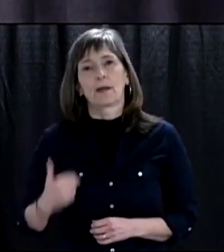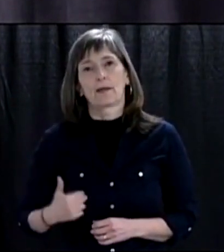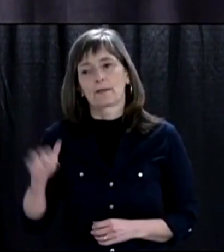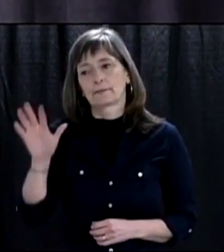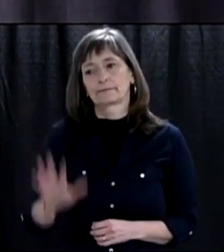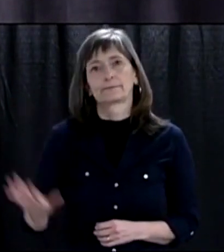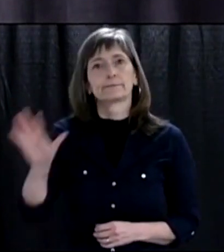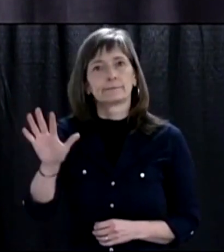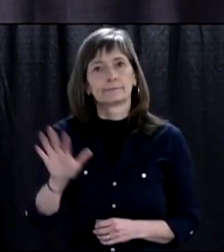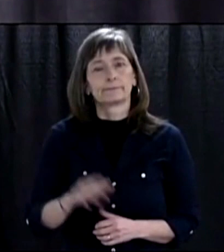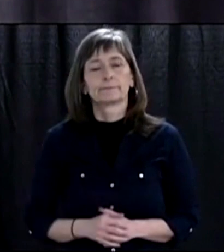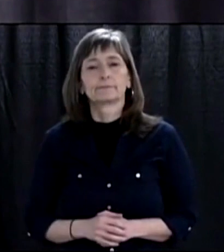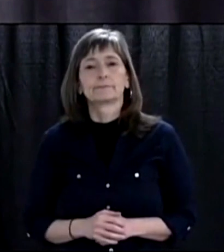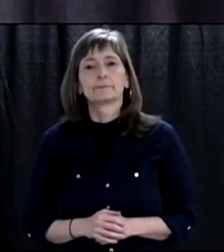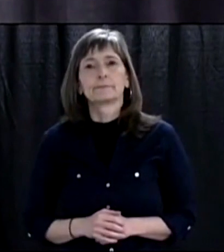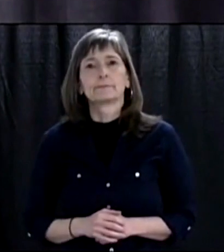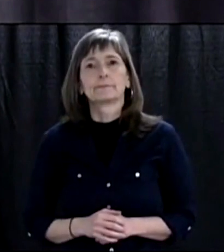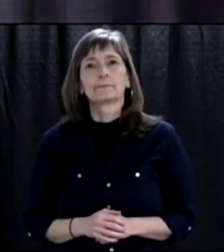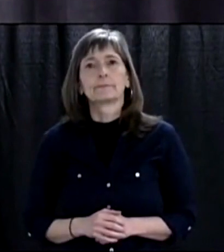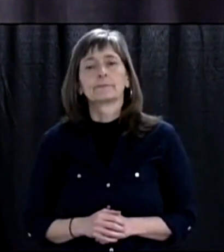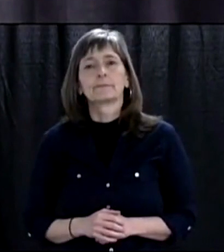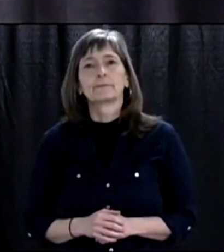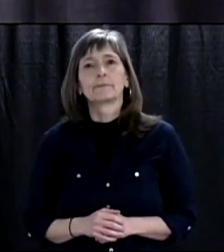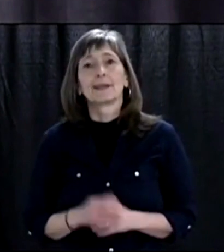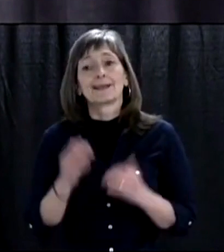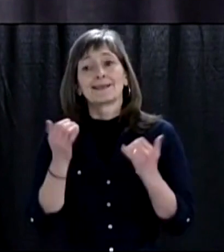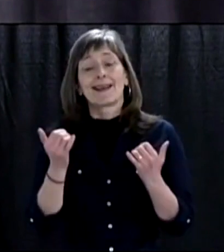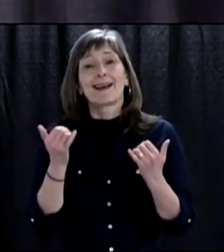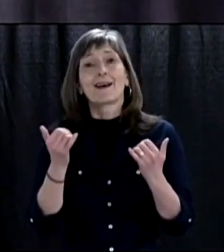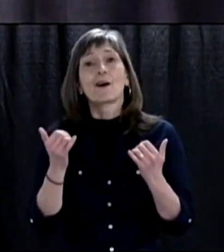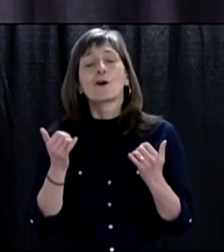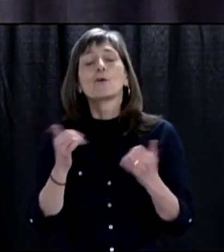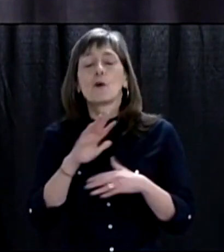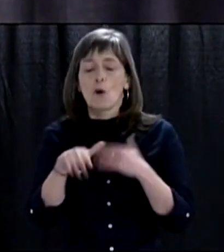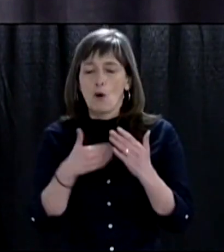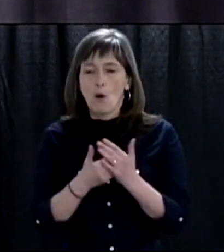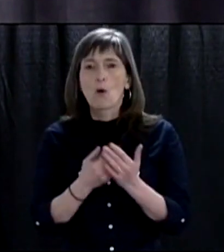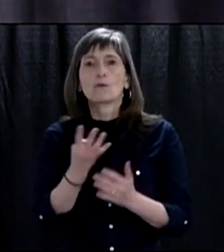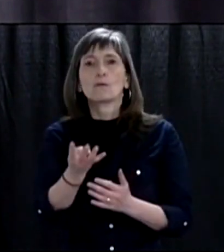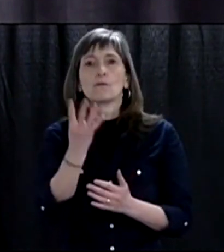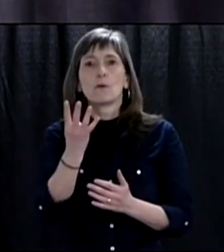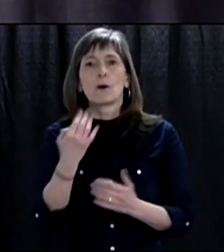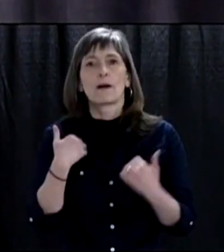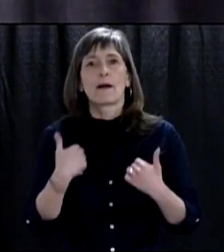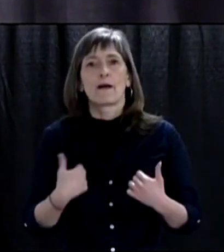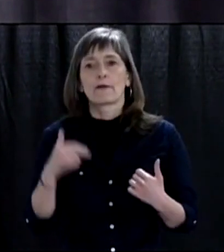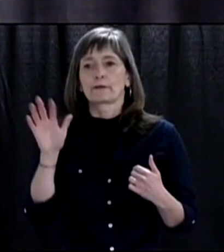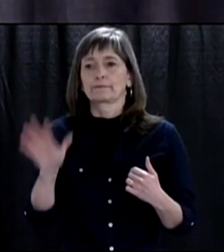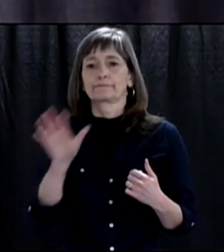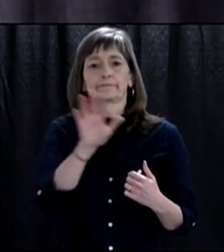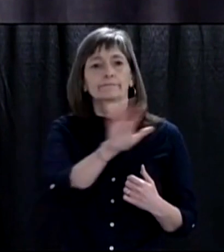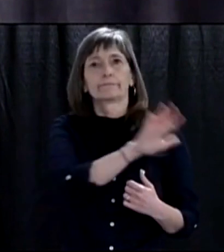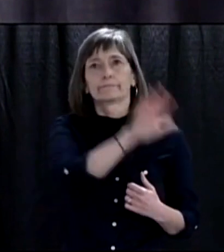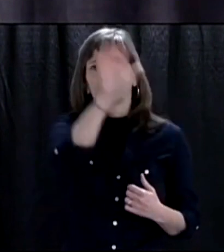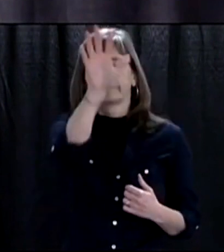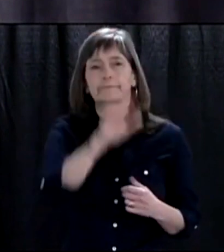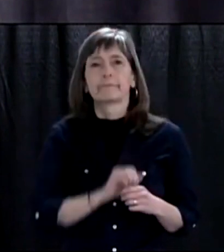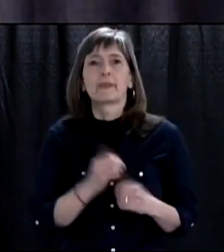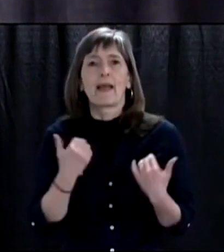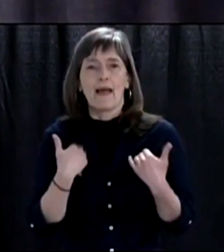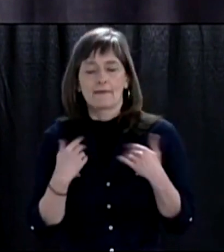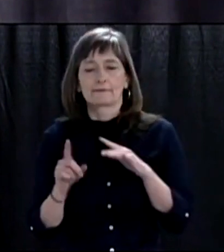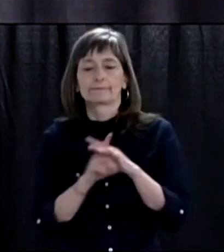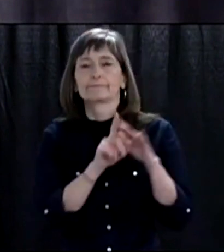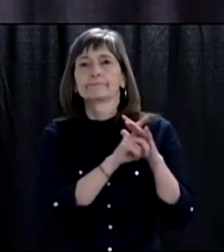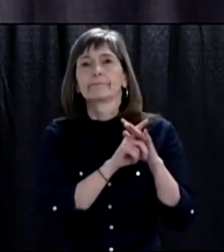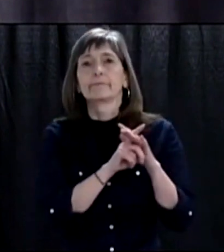Region. This means that we now have cases in all four health regions. Public health is initiating contact tracing